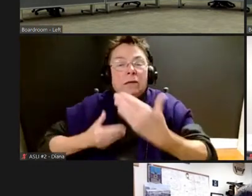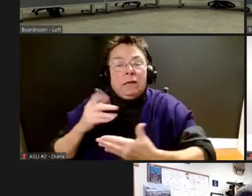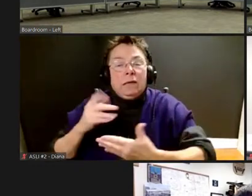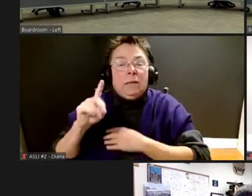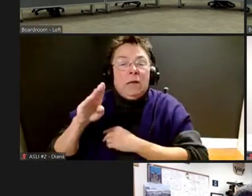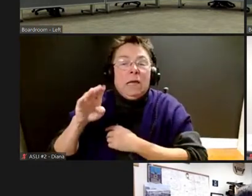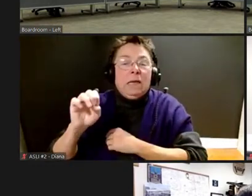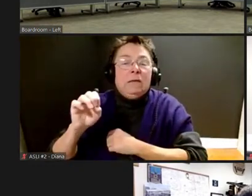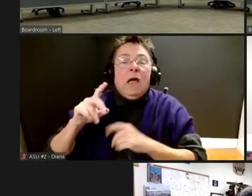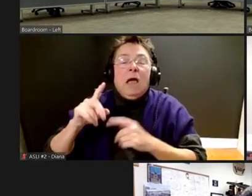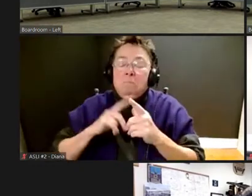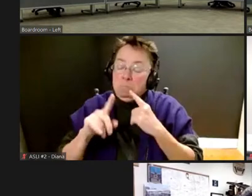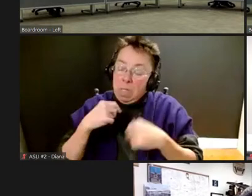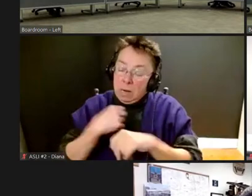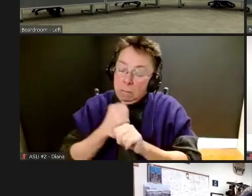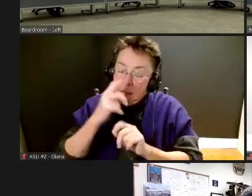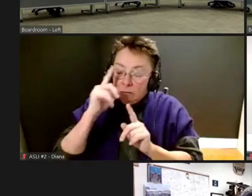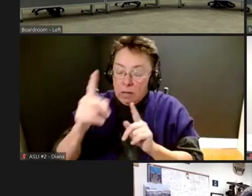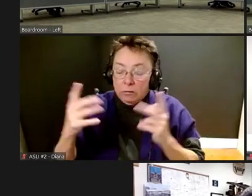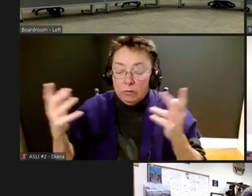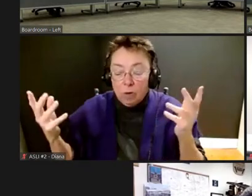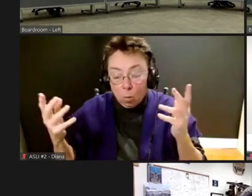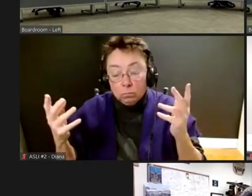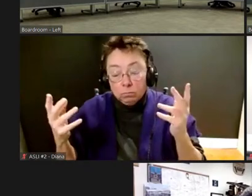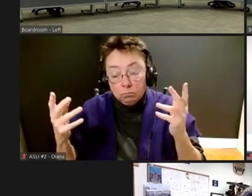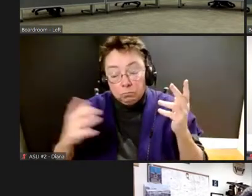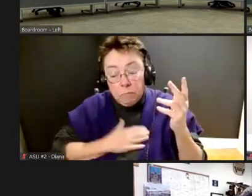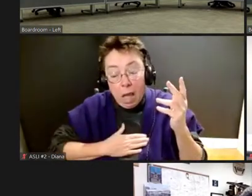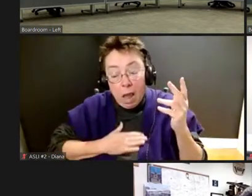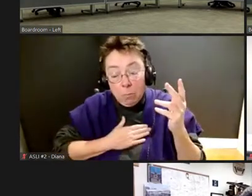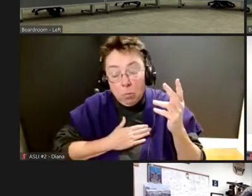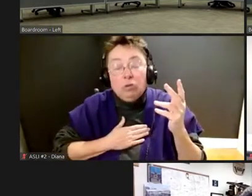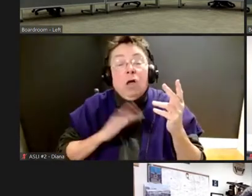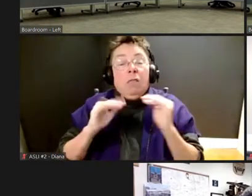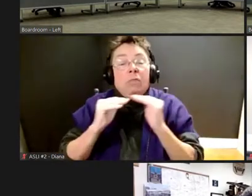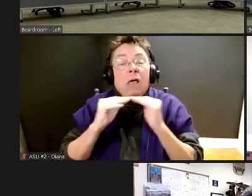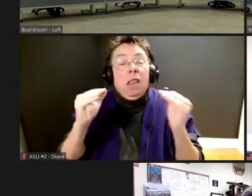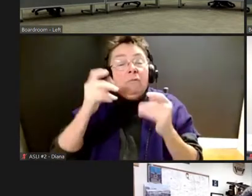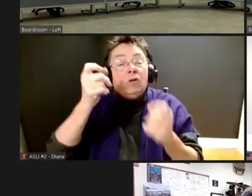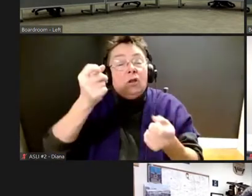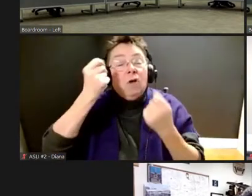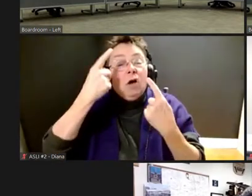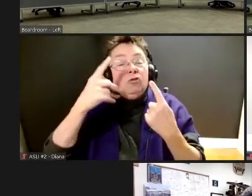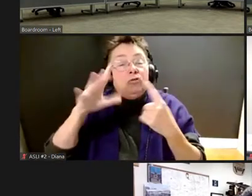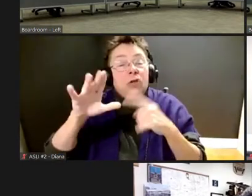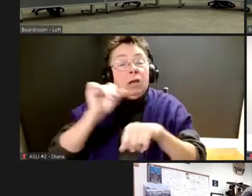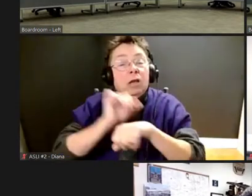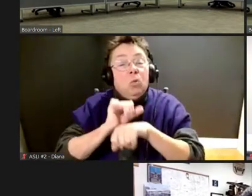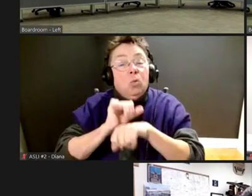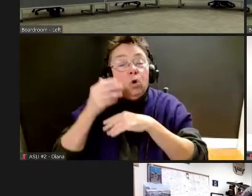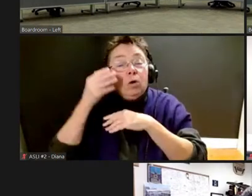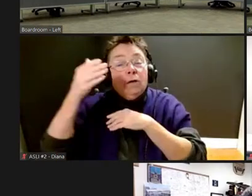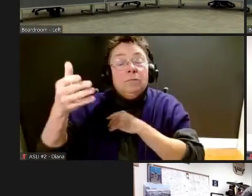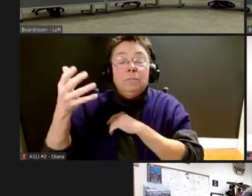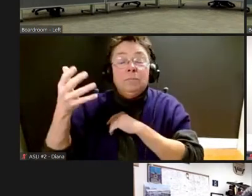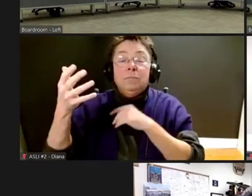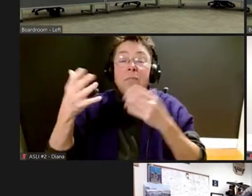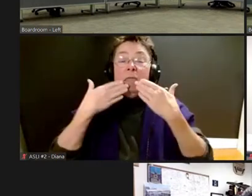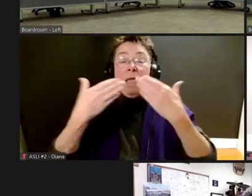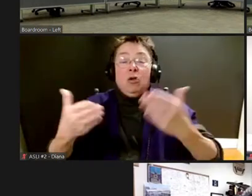I think that makes a lot of sense. So I appreciate that level of understanding of the work ahead. Thank